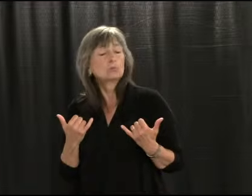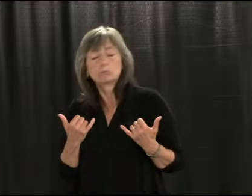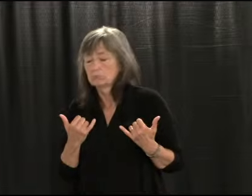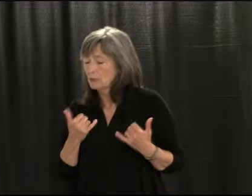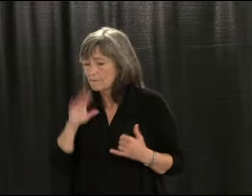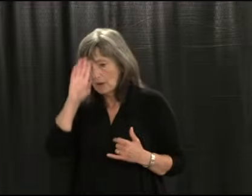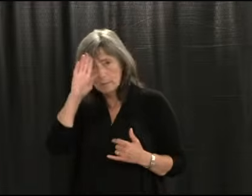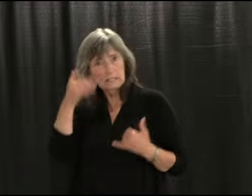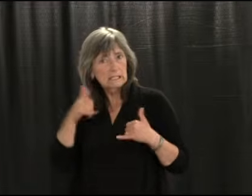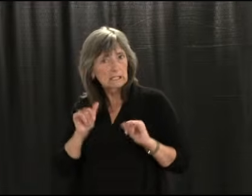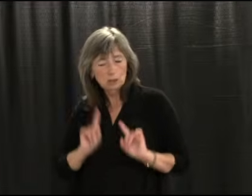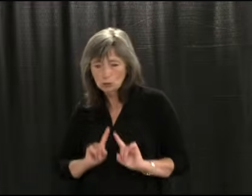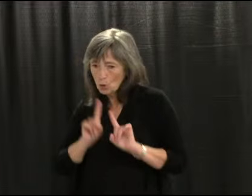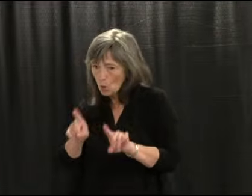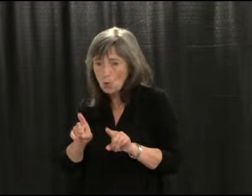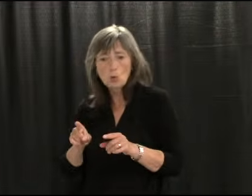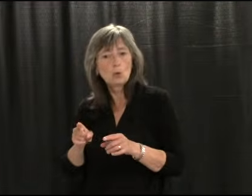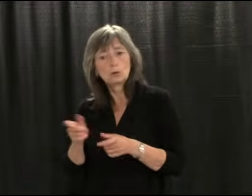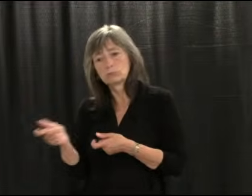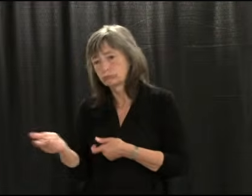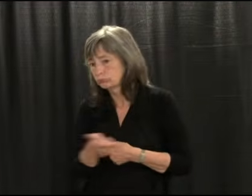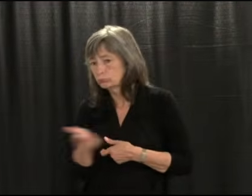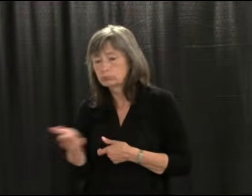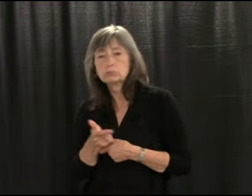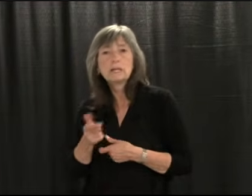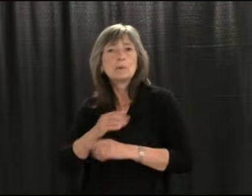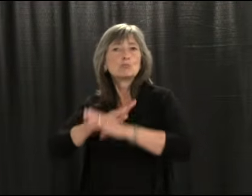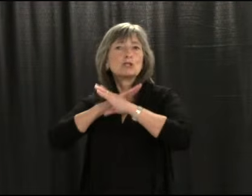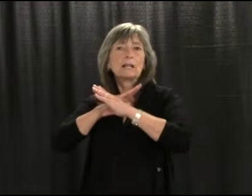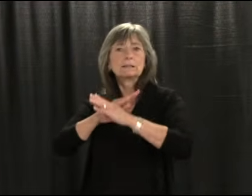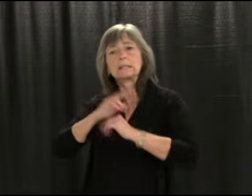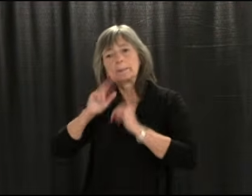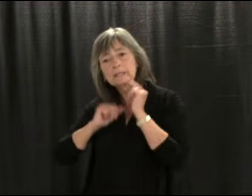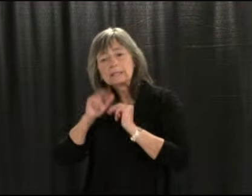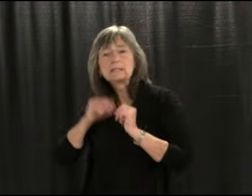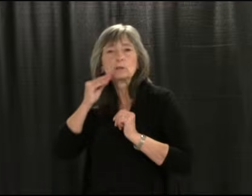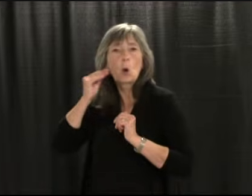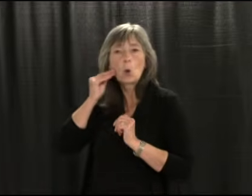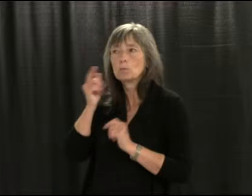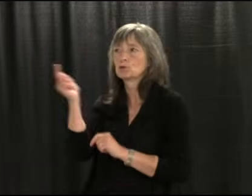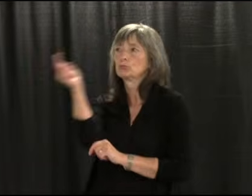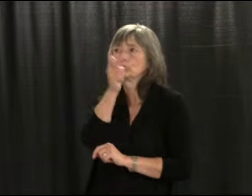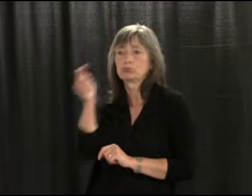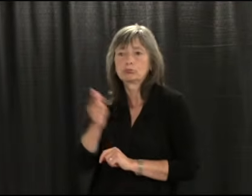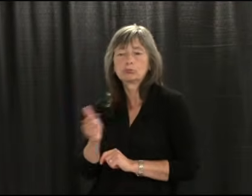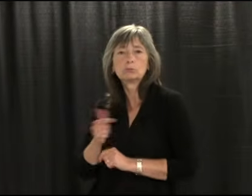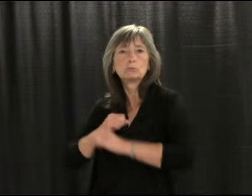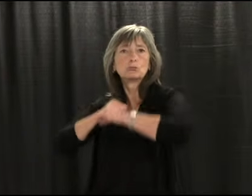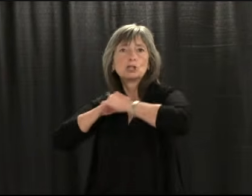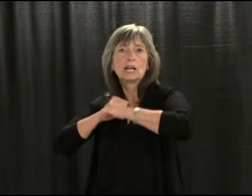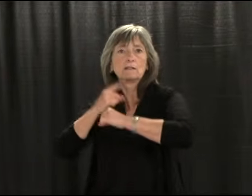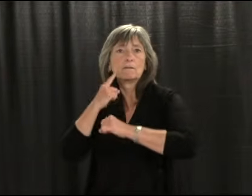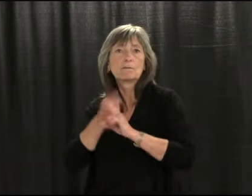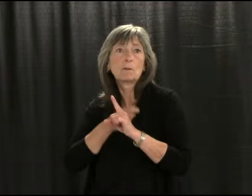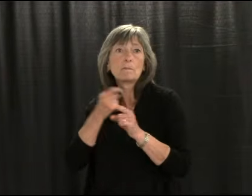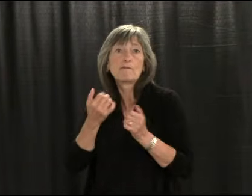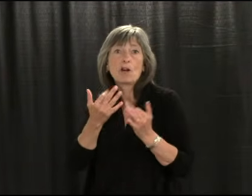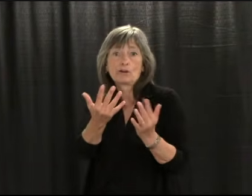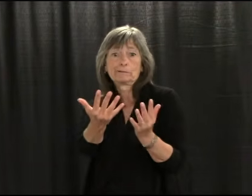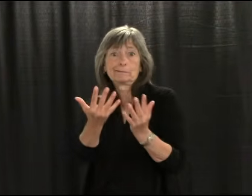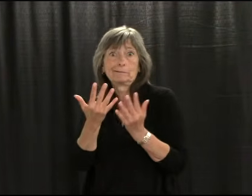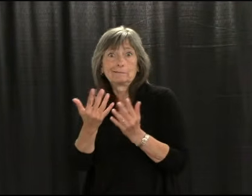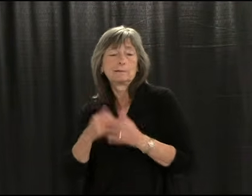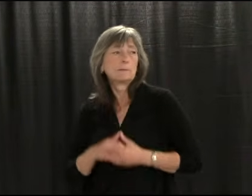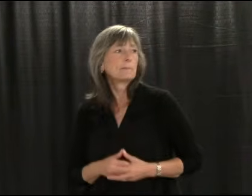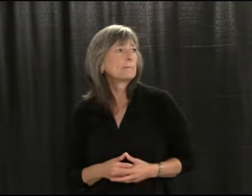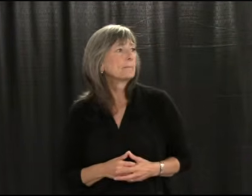communities and doing structural fire protection to try to keep structures that are intact. Yeah, and Jimmy, what